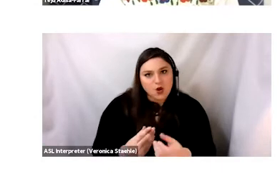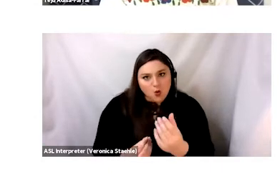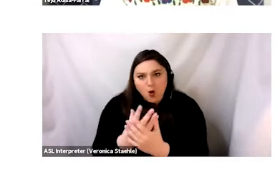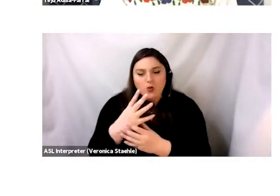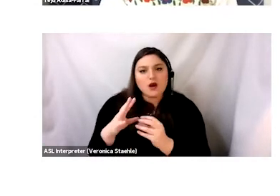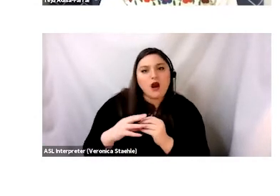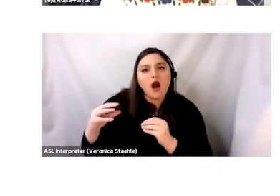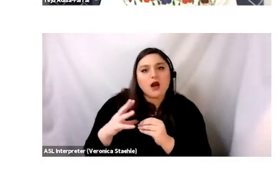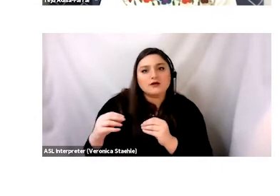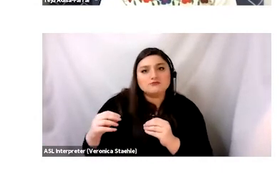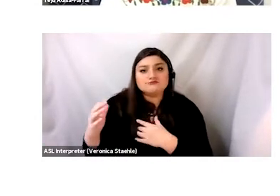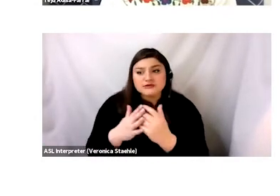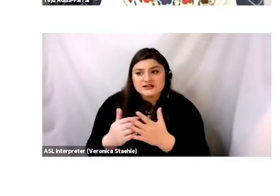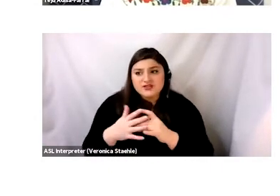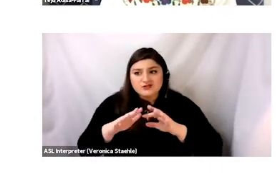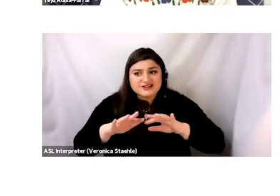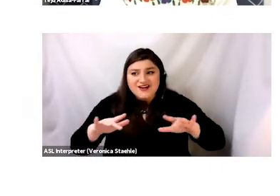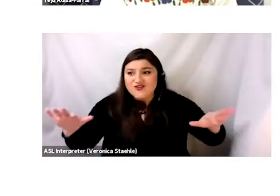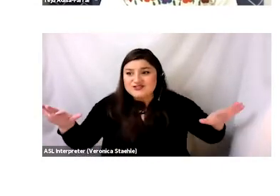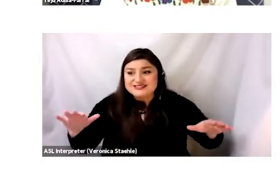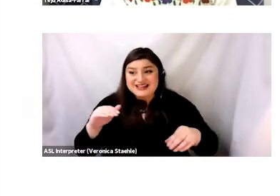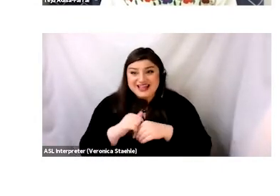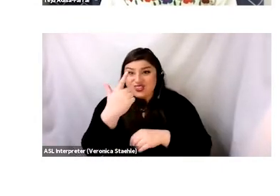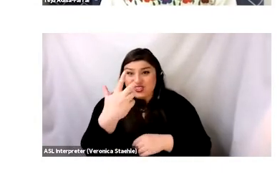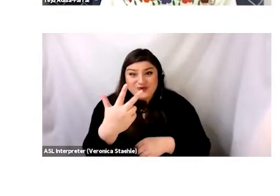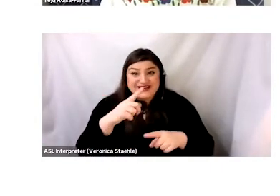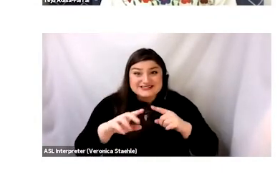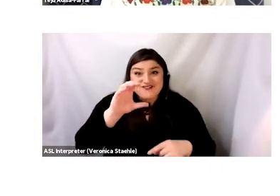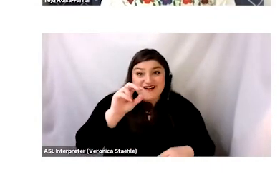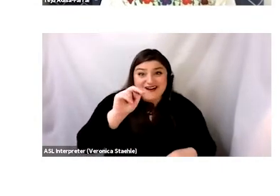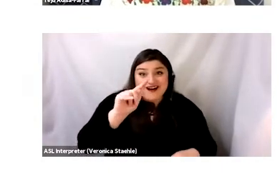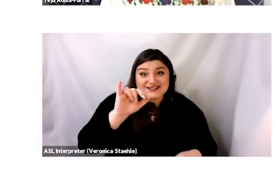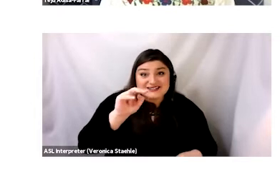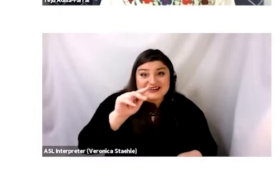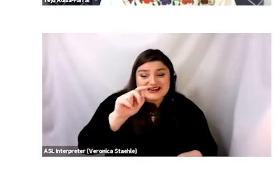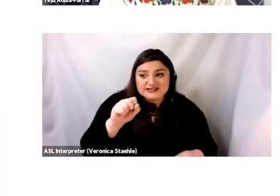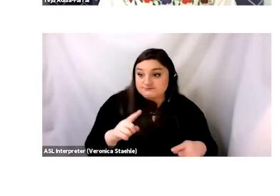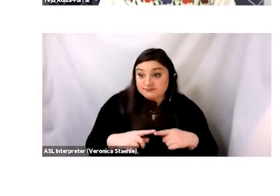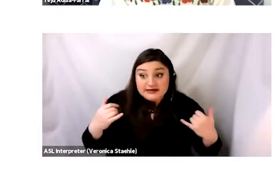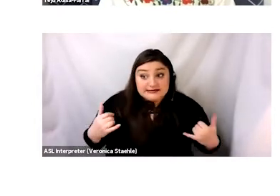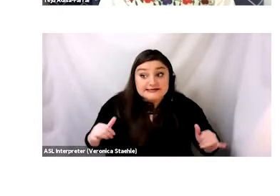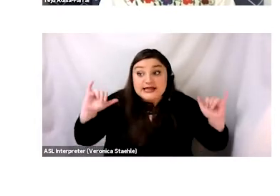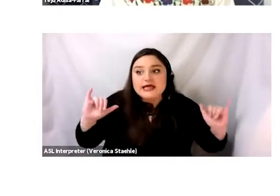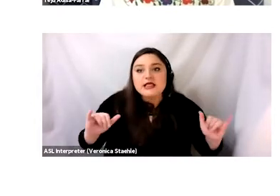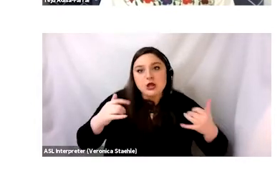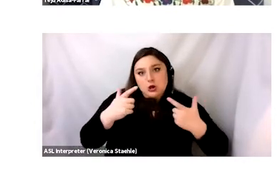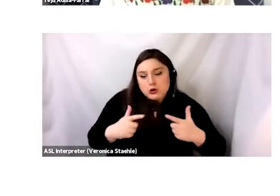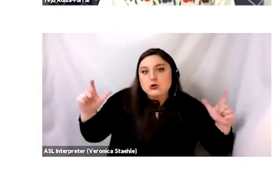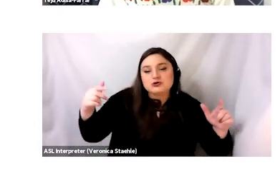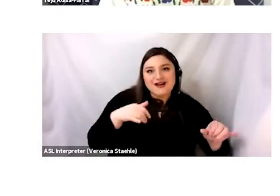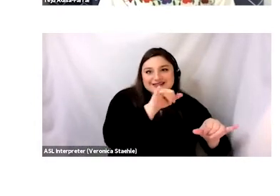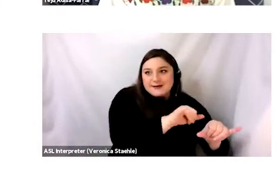Despite its diversity across 3 continents, the centers of this huge manufacturing industry had many things in